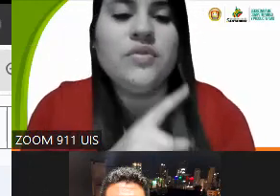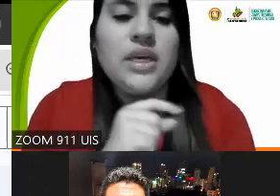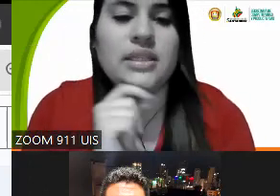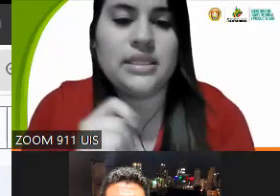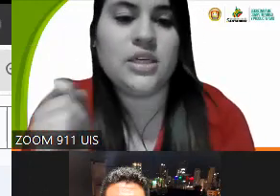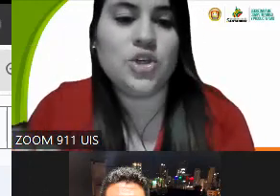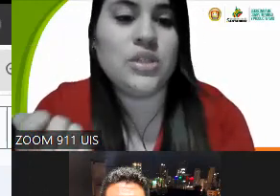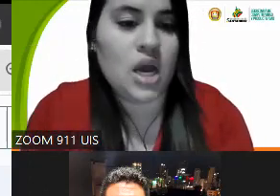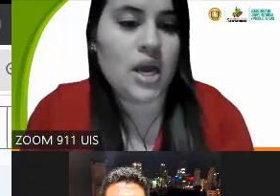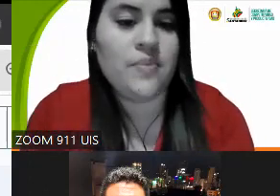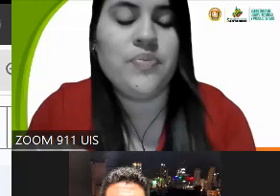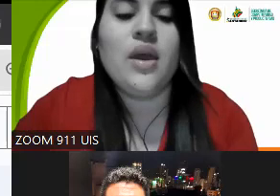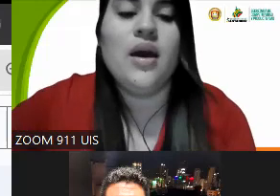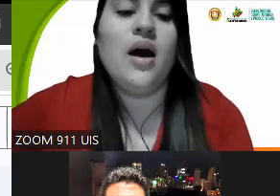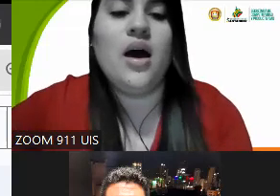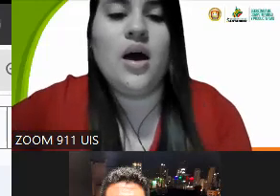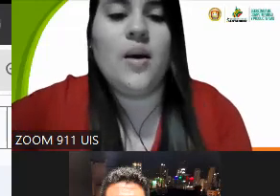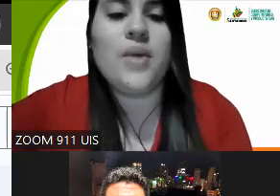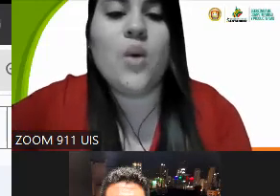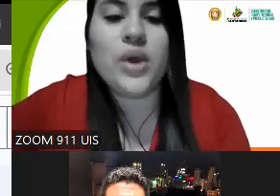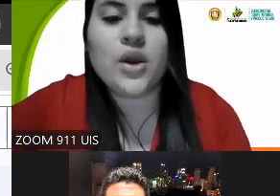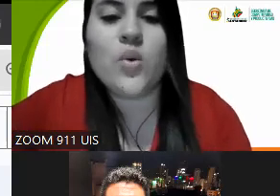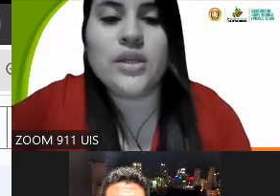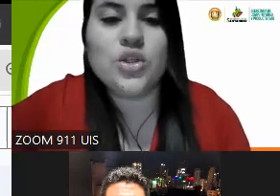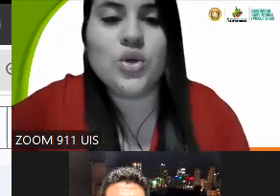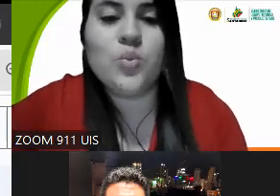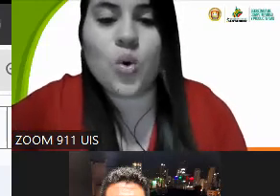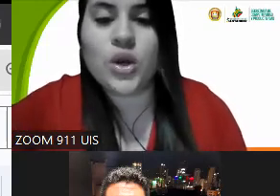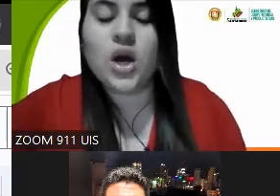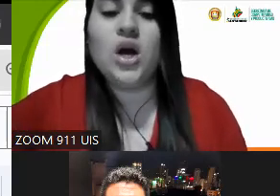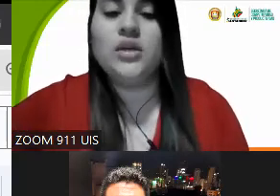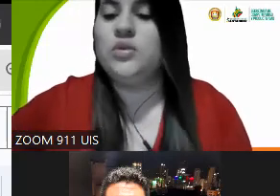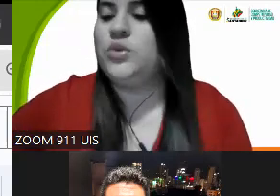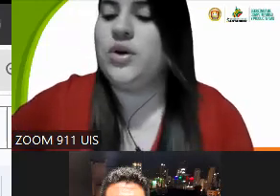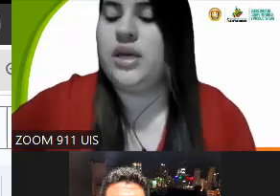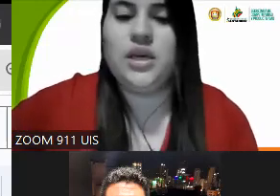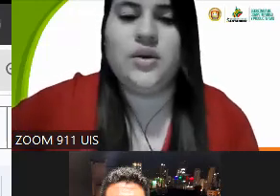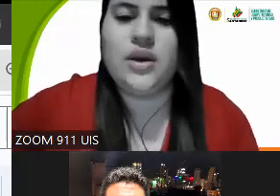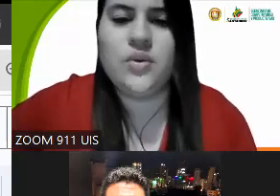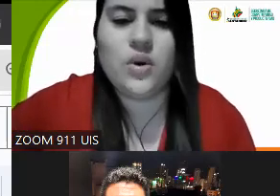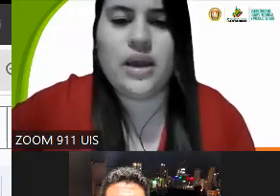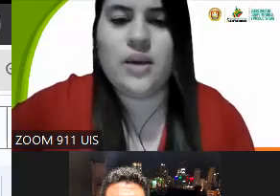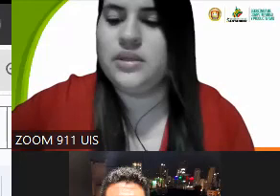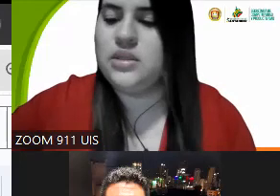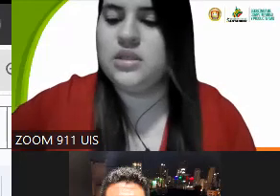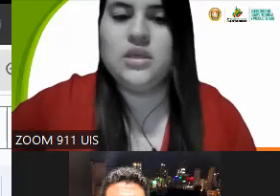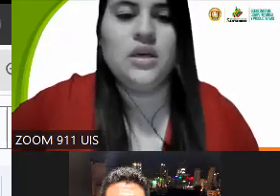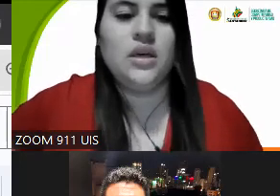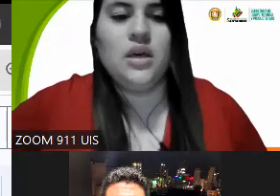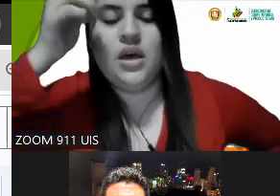review of the dictation time. We are going to work on, oh sorry, here I don't know what